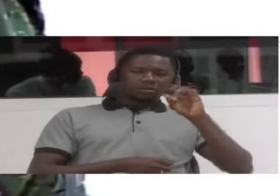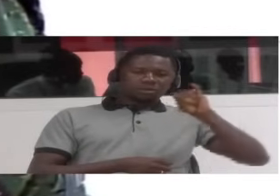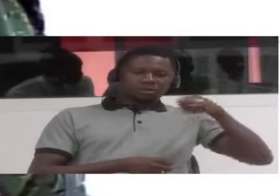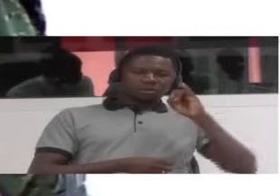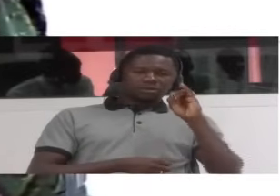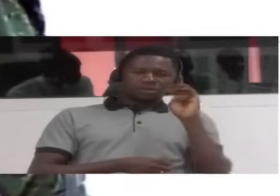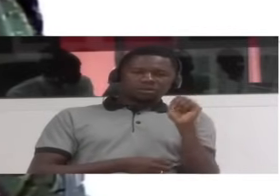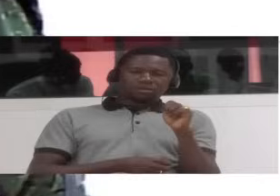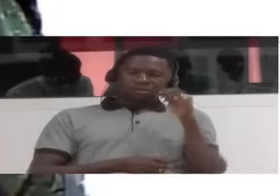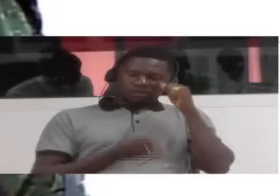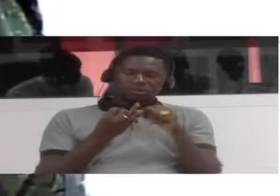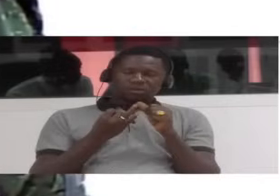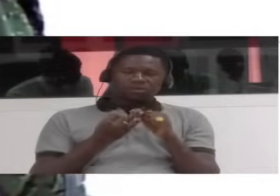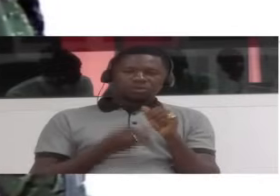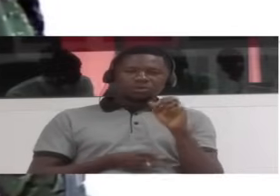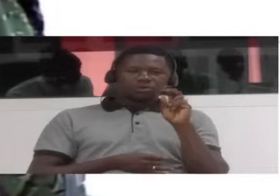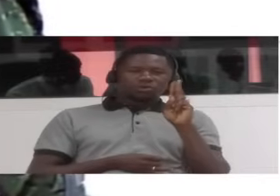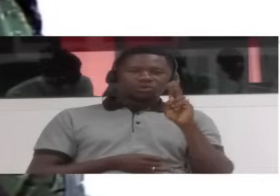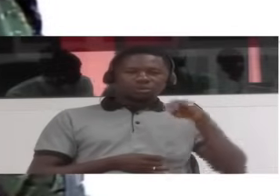I can remember Umpa Mendi.